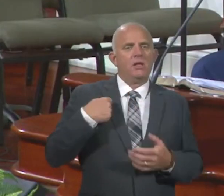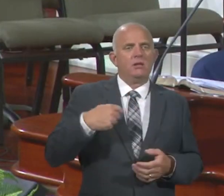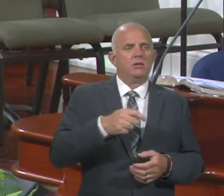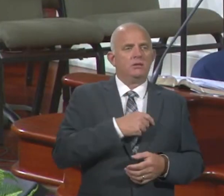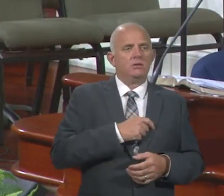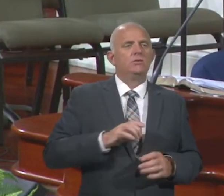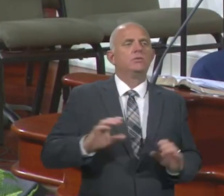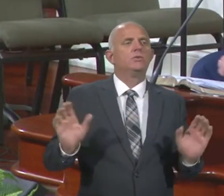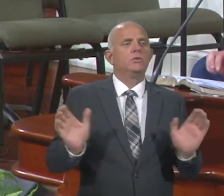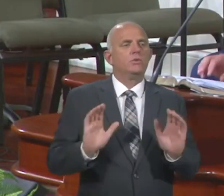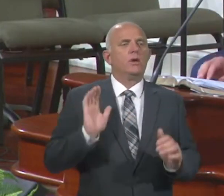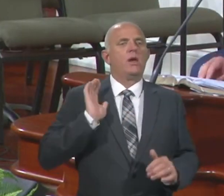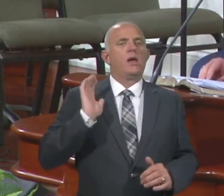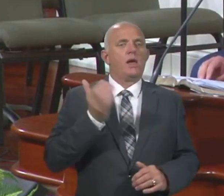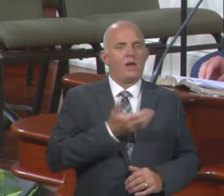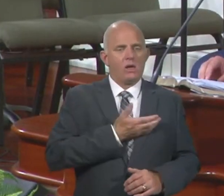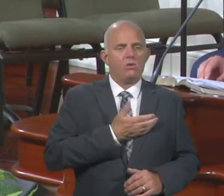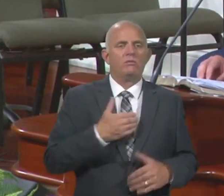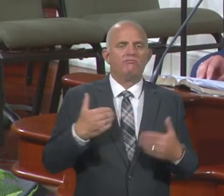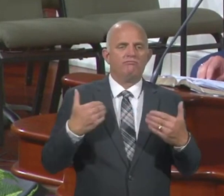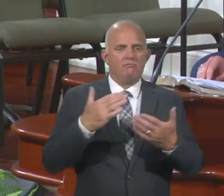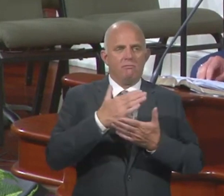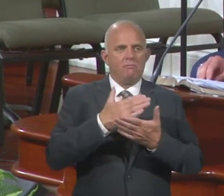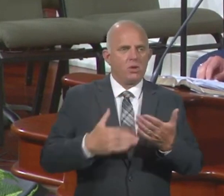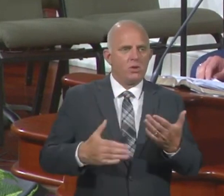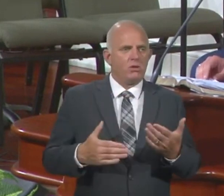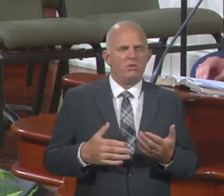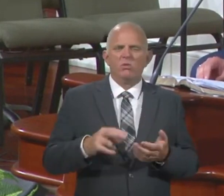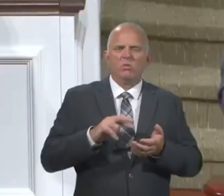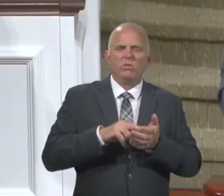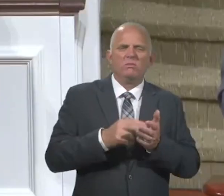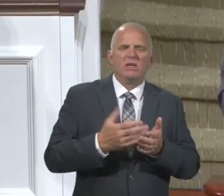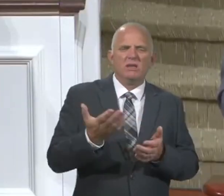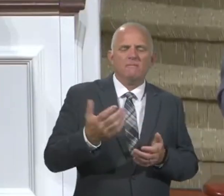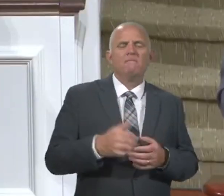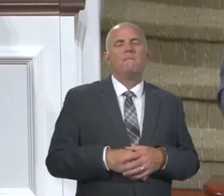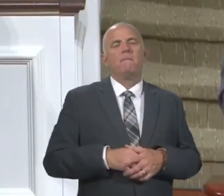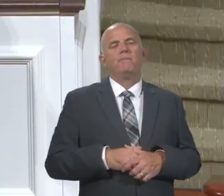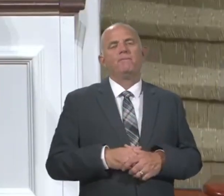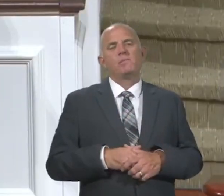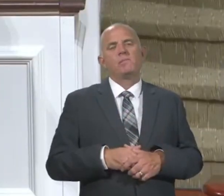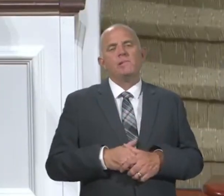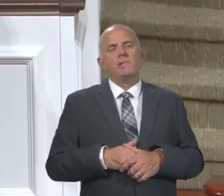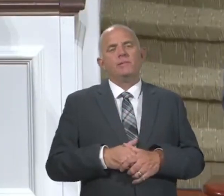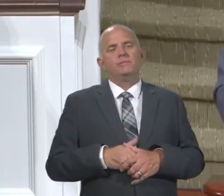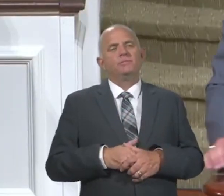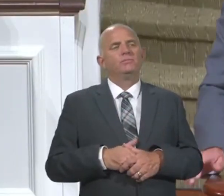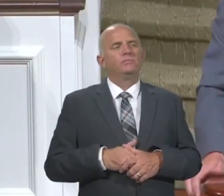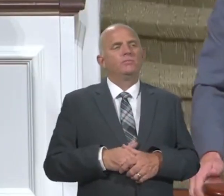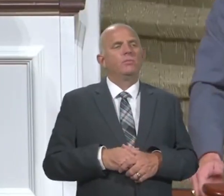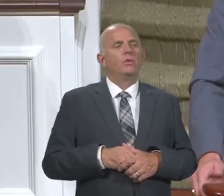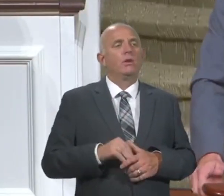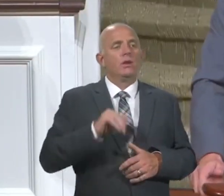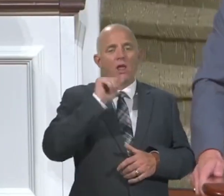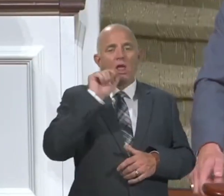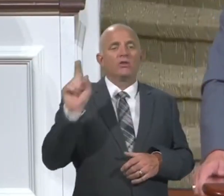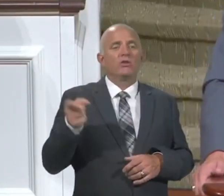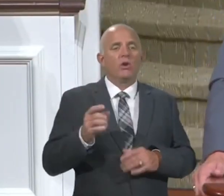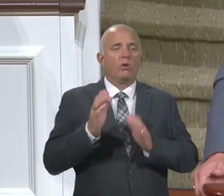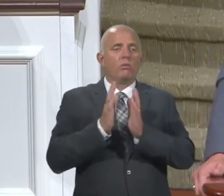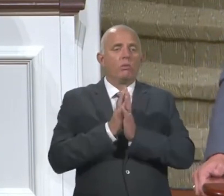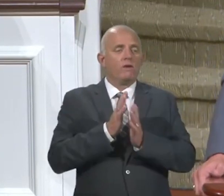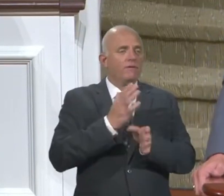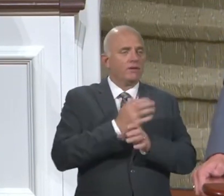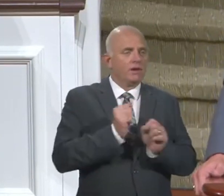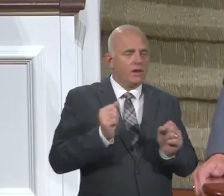part. Amen. What do you mean by that? I mean, more than praying that people would be saved, I need to be a